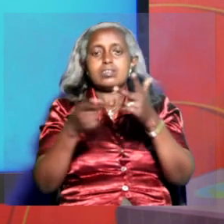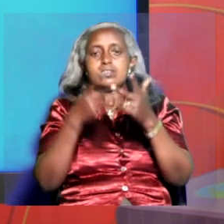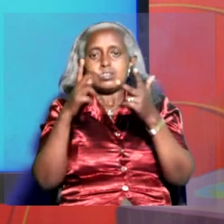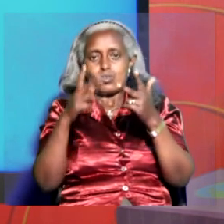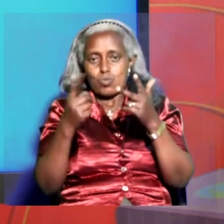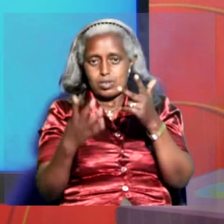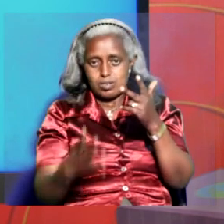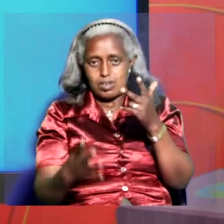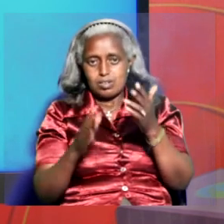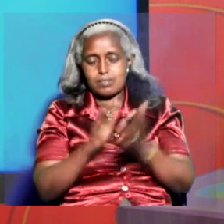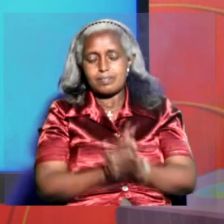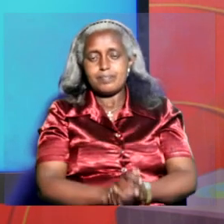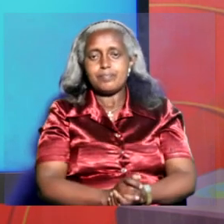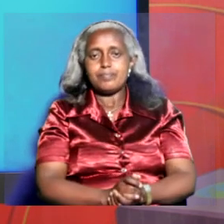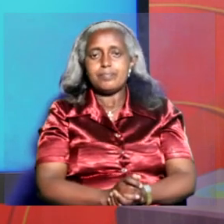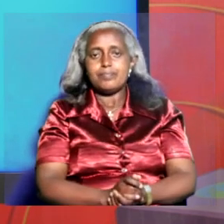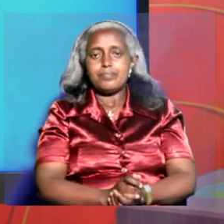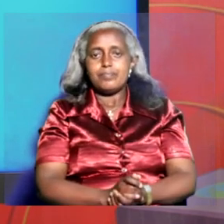quartile 3.